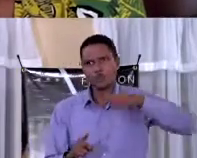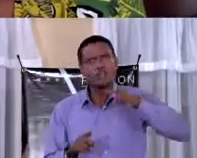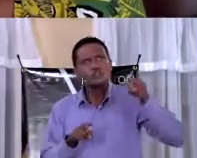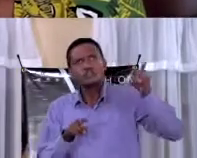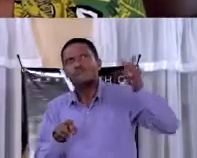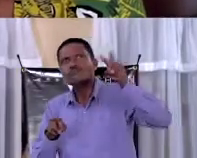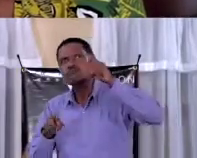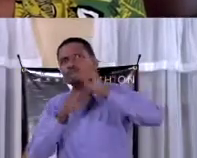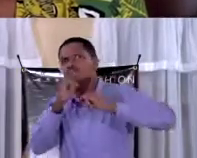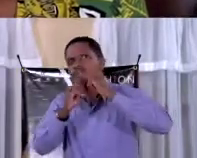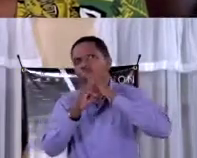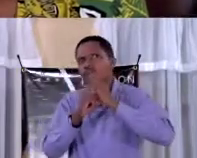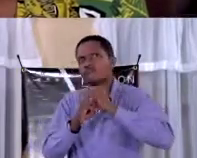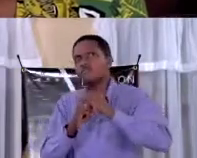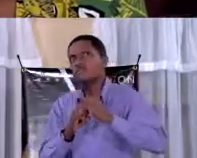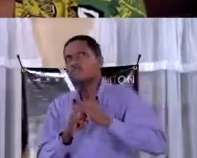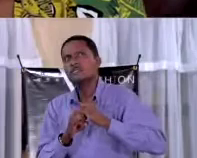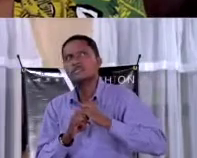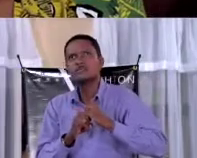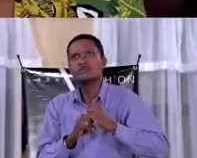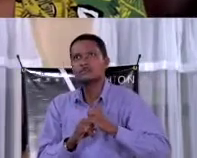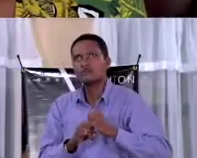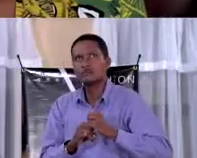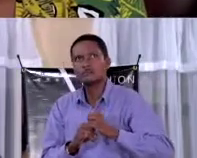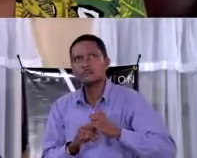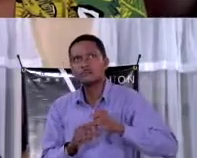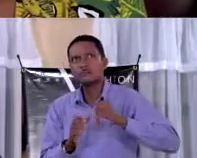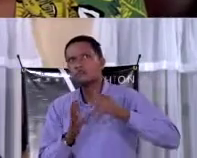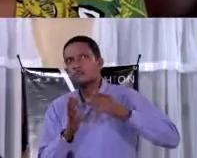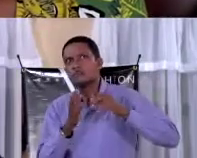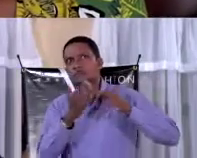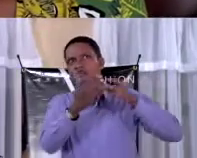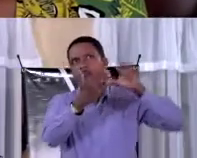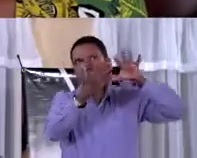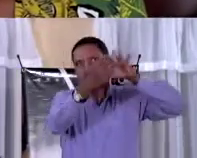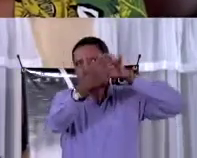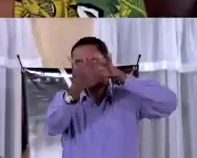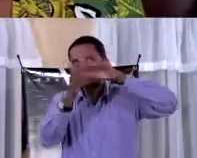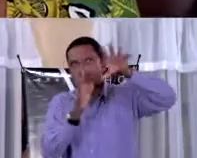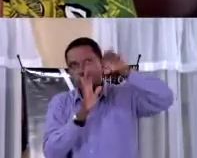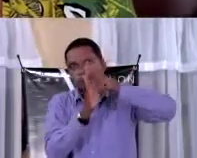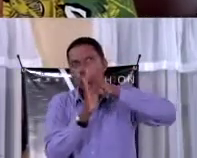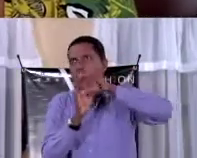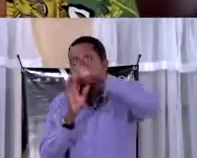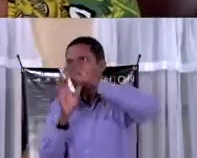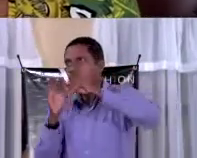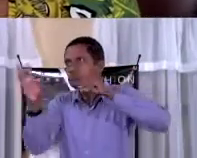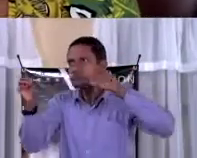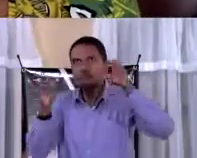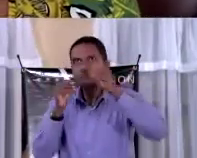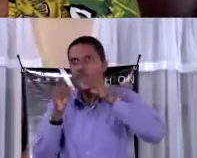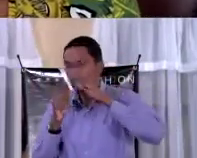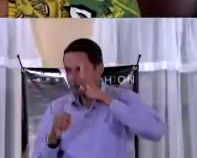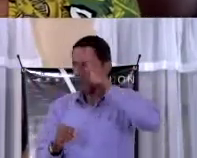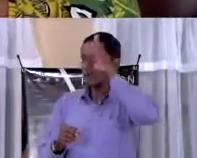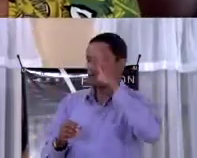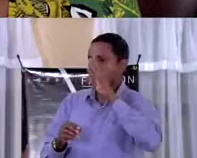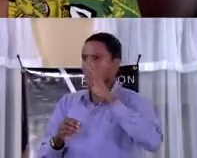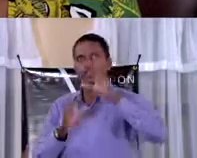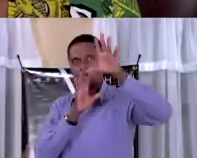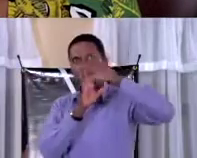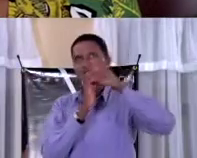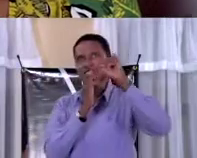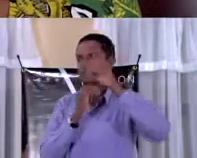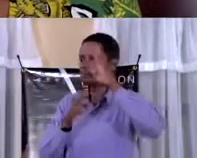We are some of the most creative people and expressive people in the world. We have more reference